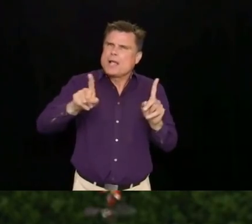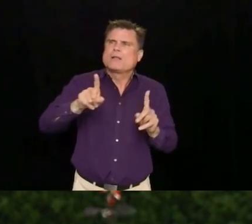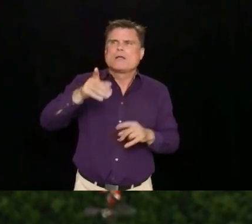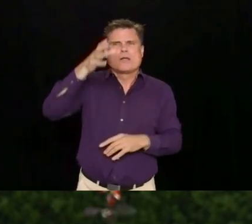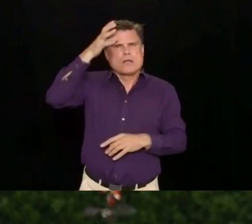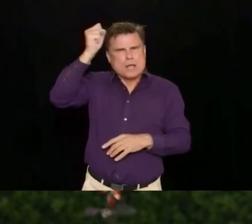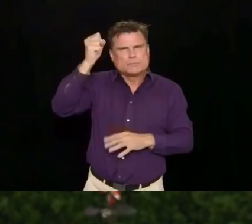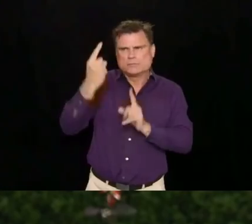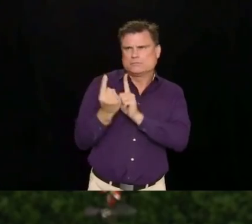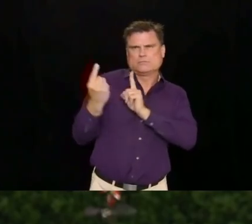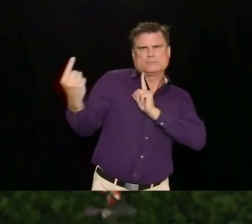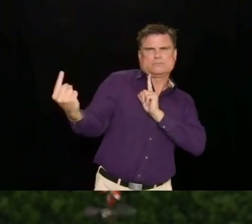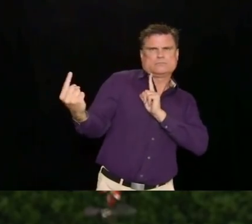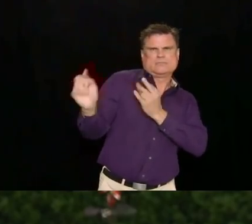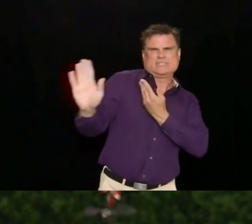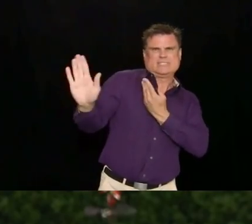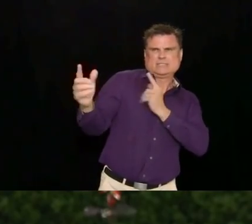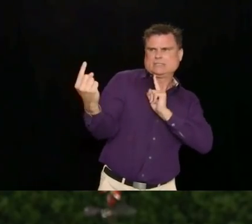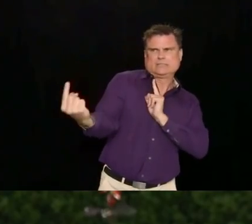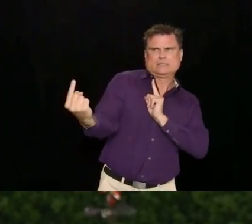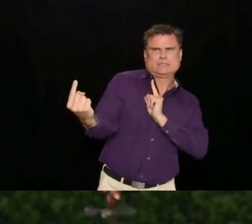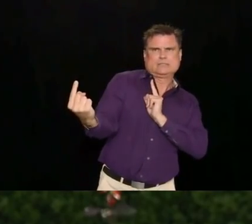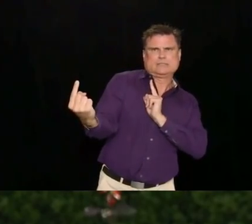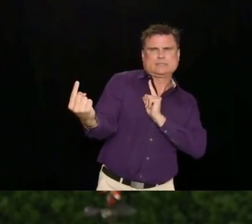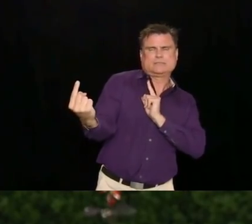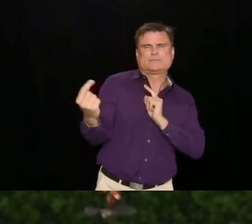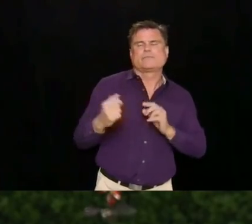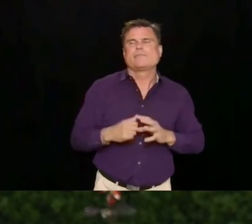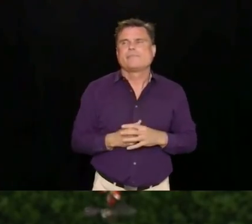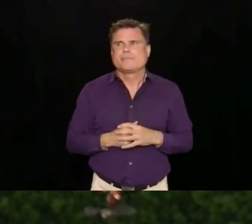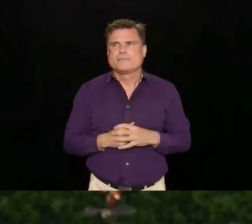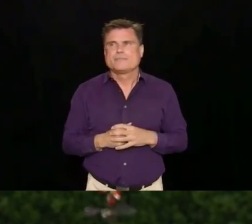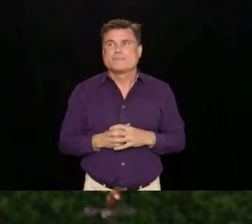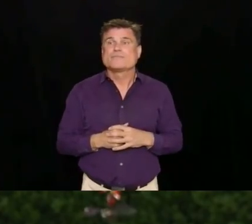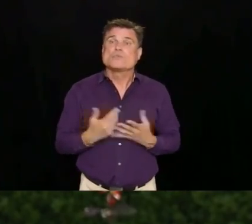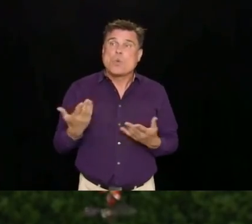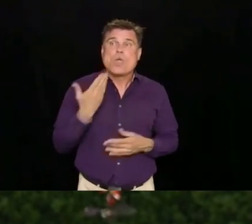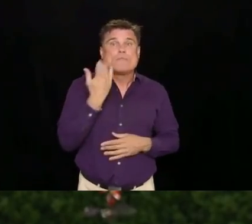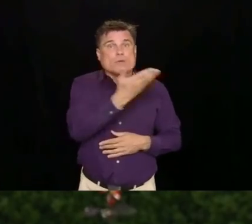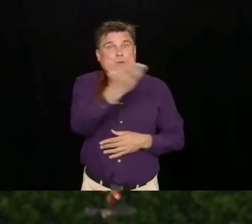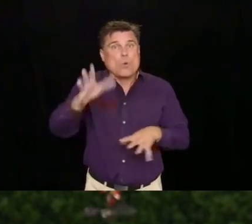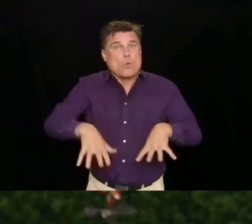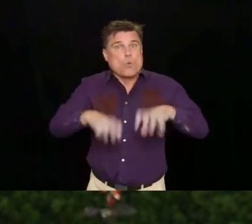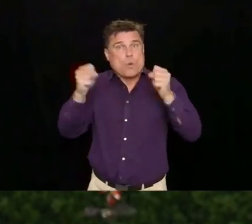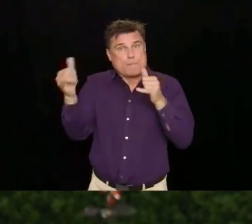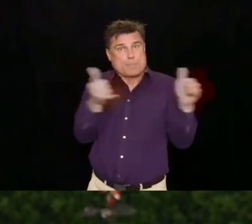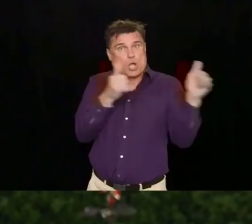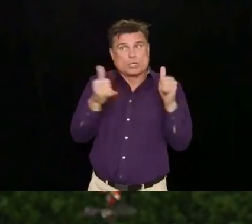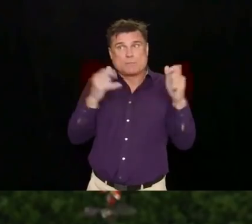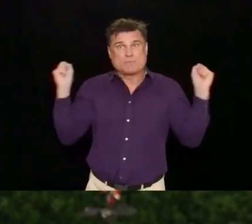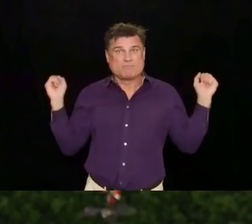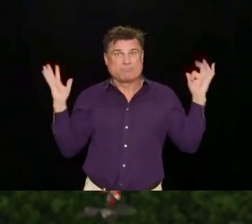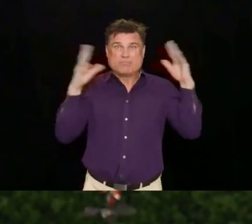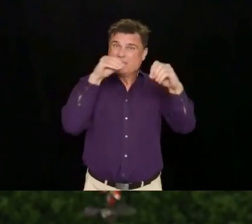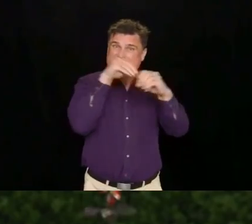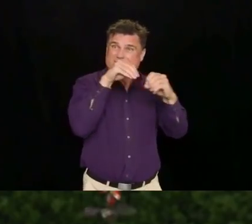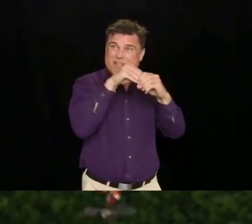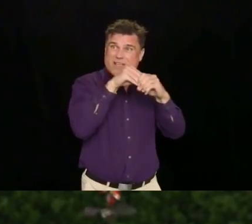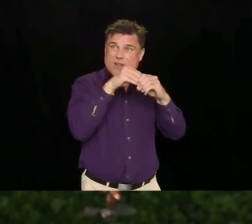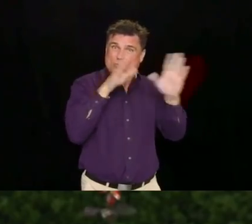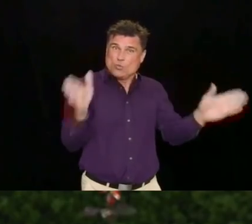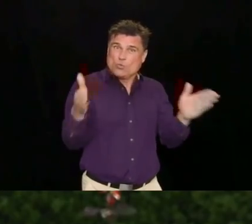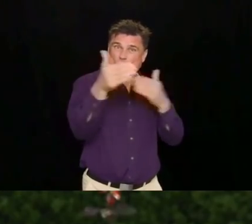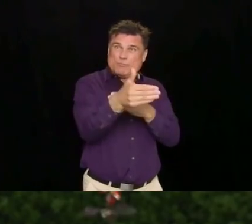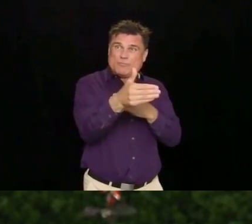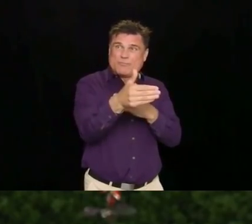And if we're going to engage and have events that bring people together in enclosed circumstances in private